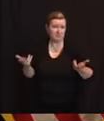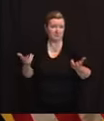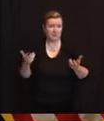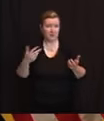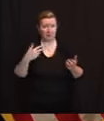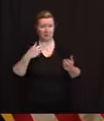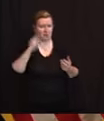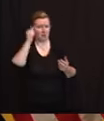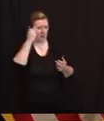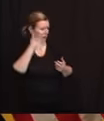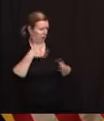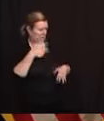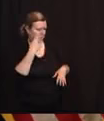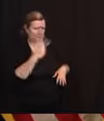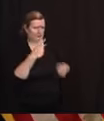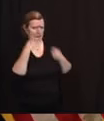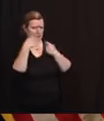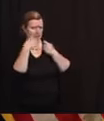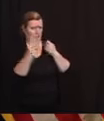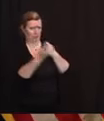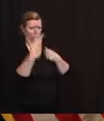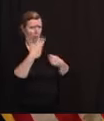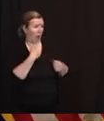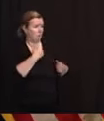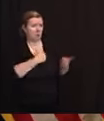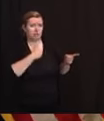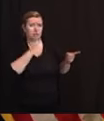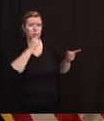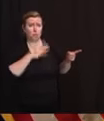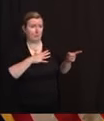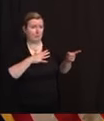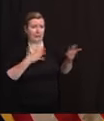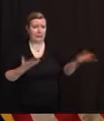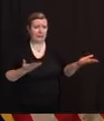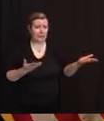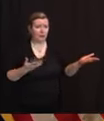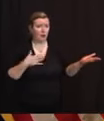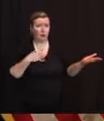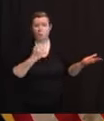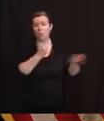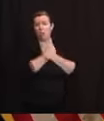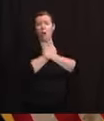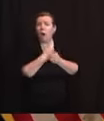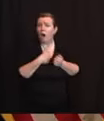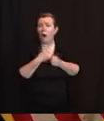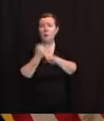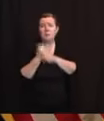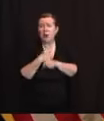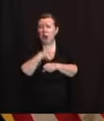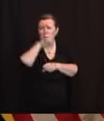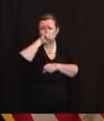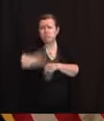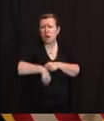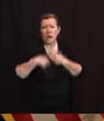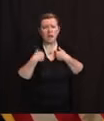doesn't. So please apologize to her on my behalf. I'm a huge baseball fan. Please don't ask me who I root